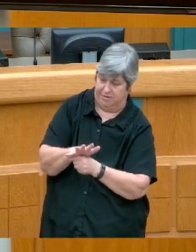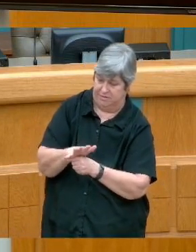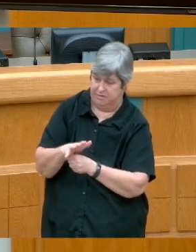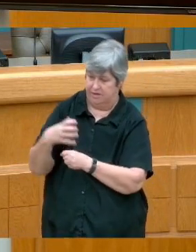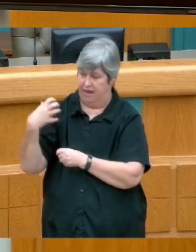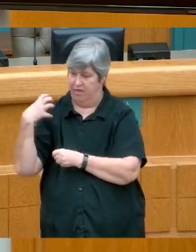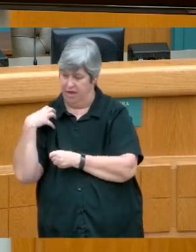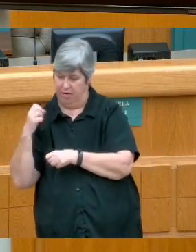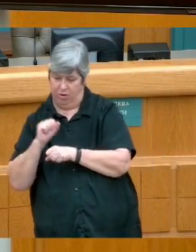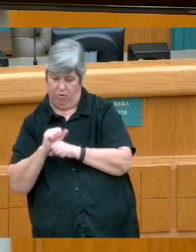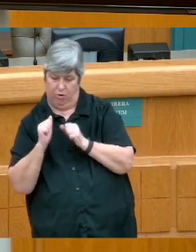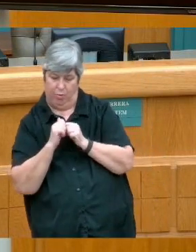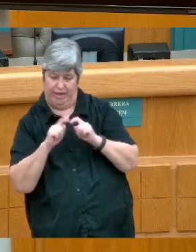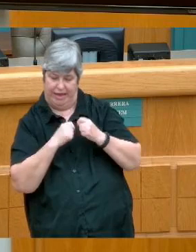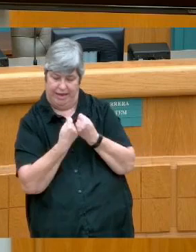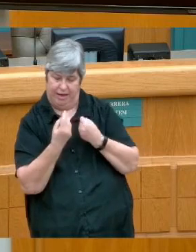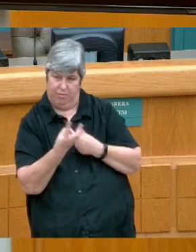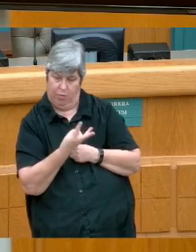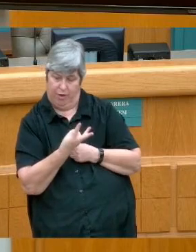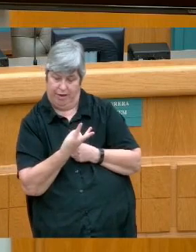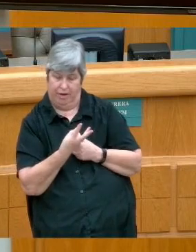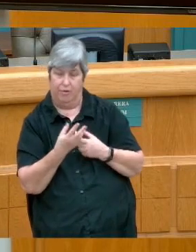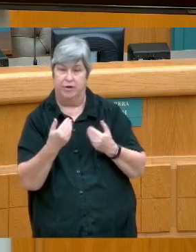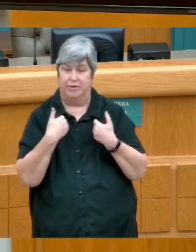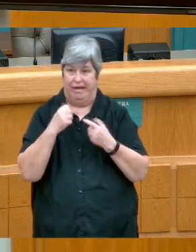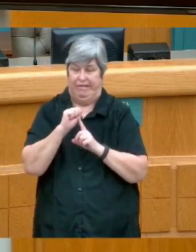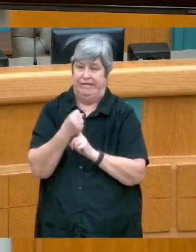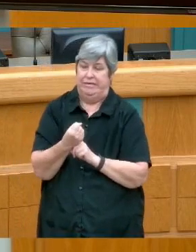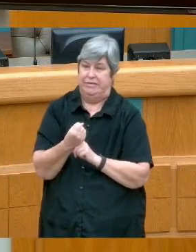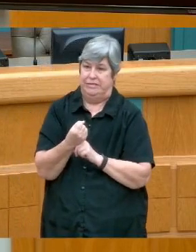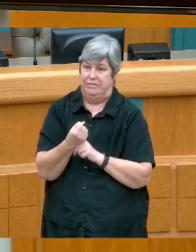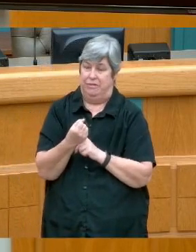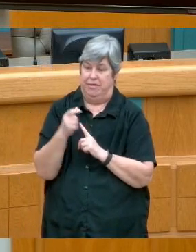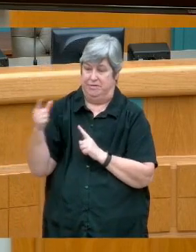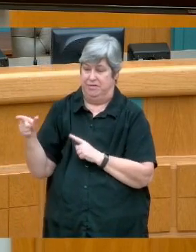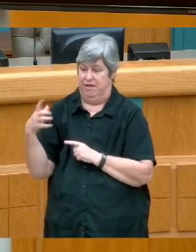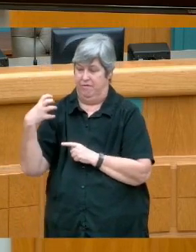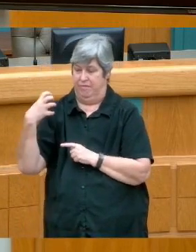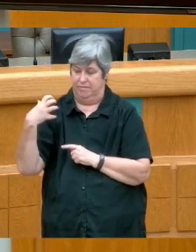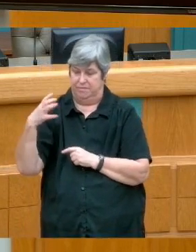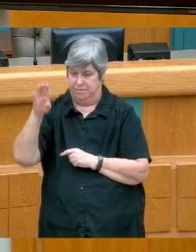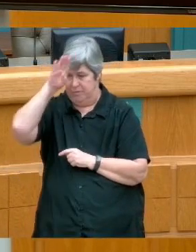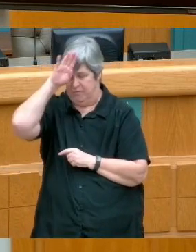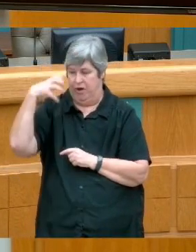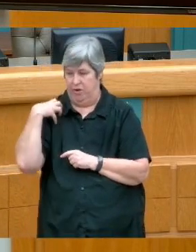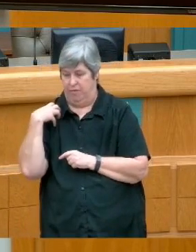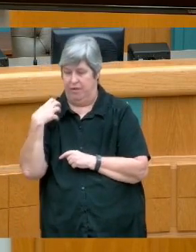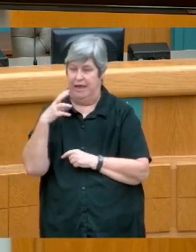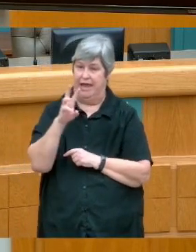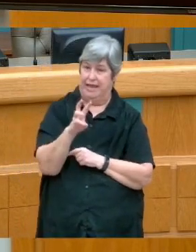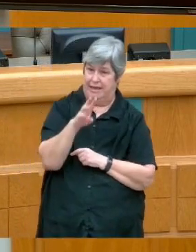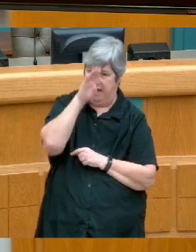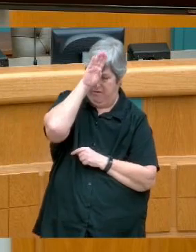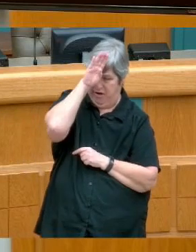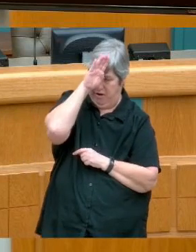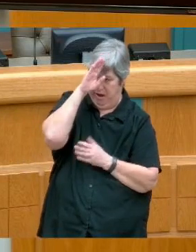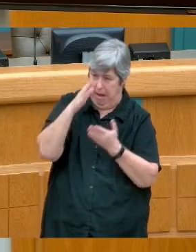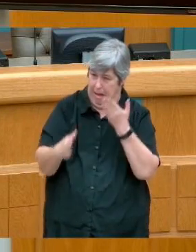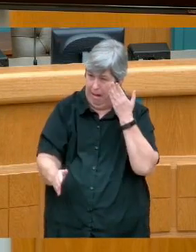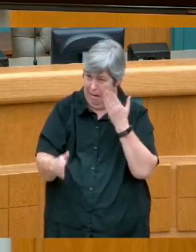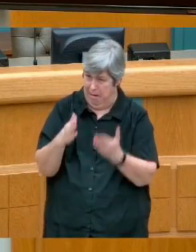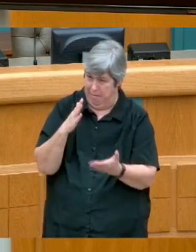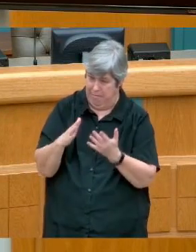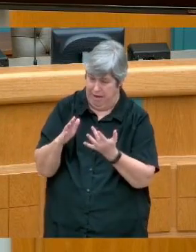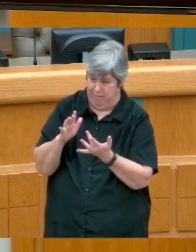his team on Wednesday. And so we had a situation where we had a fire captain and 6 firefighters who may have been exposed through